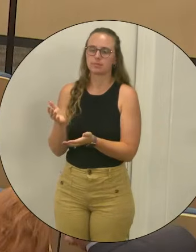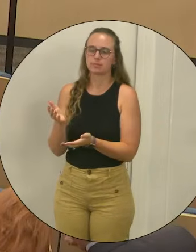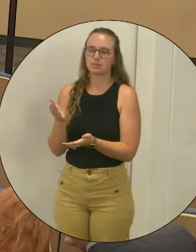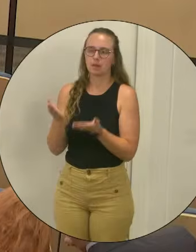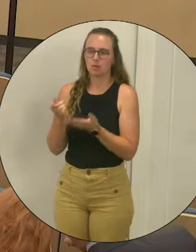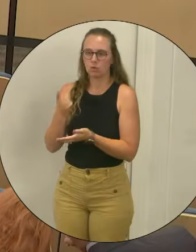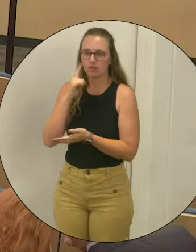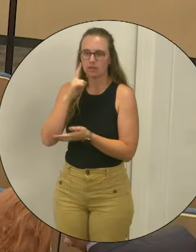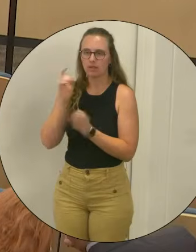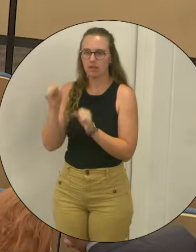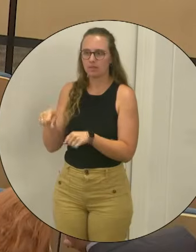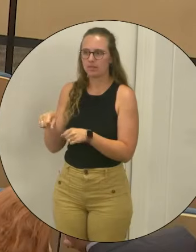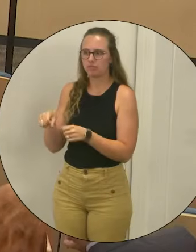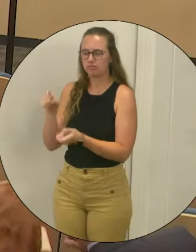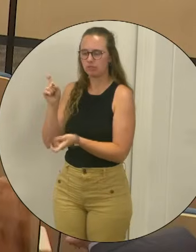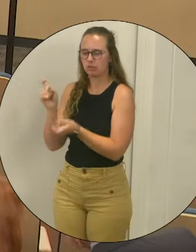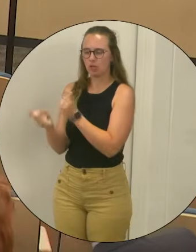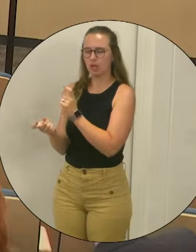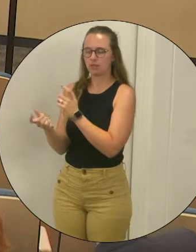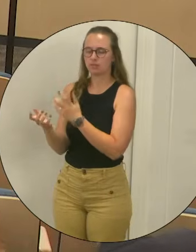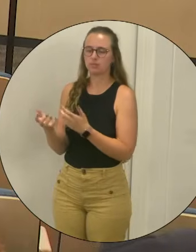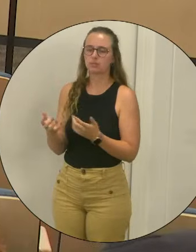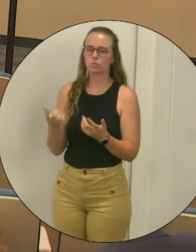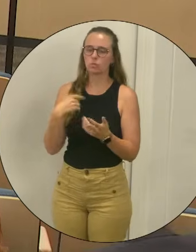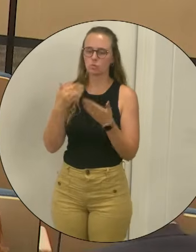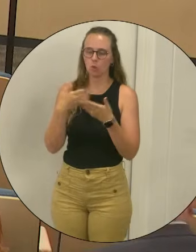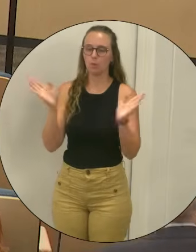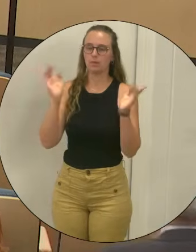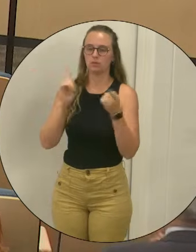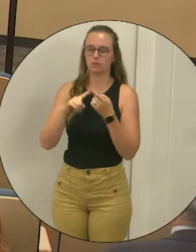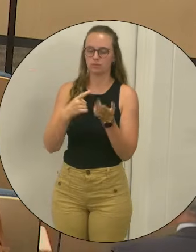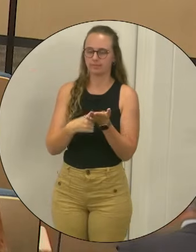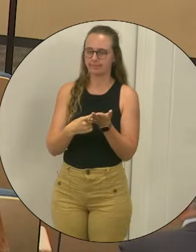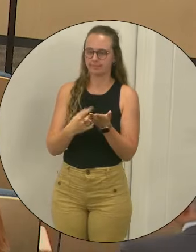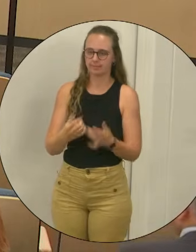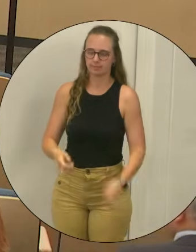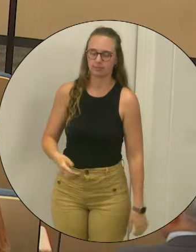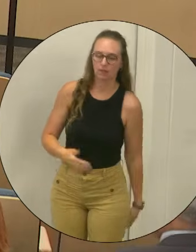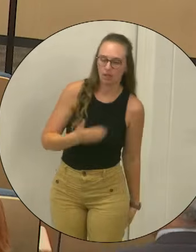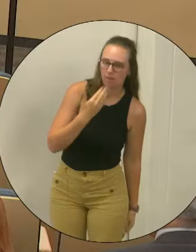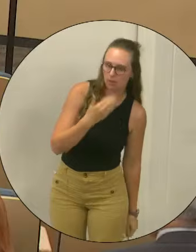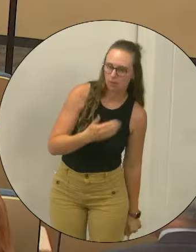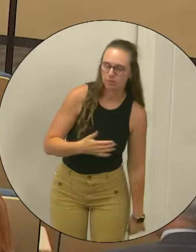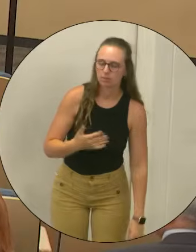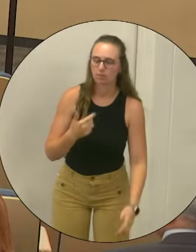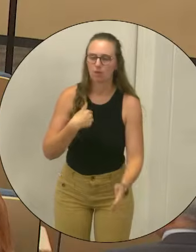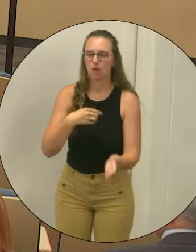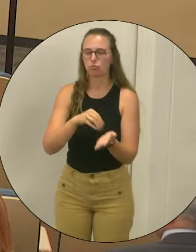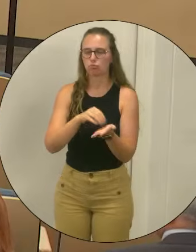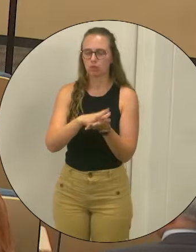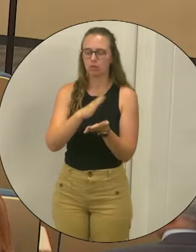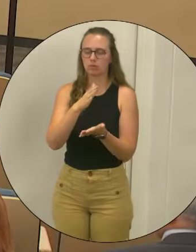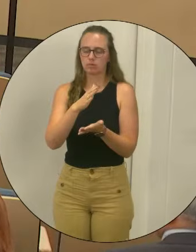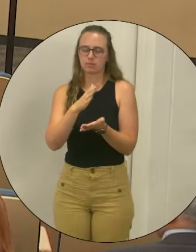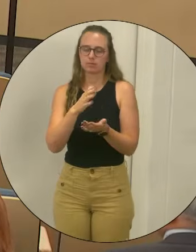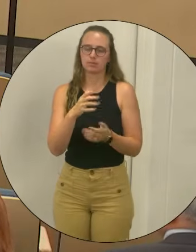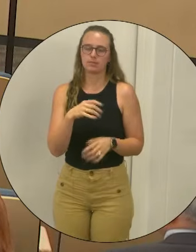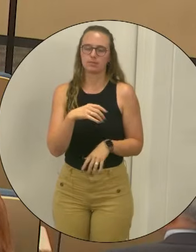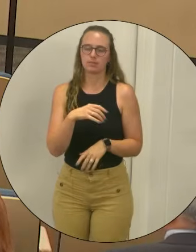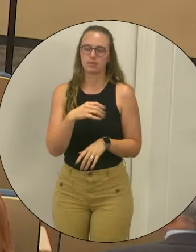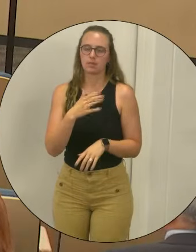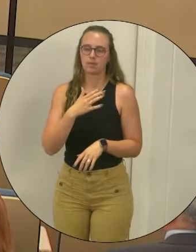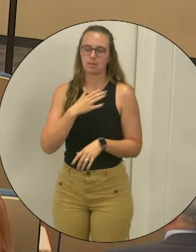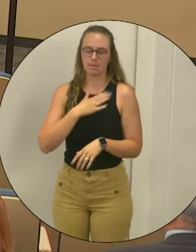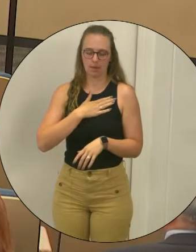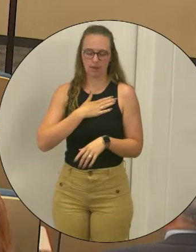you think that could be done differently, whatever. So we're just going to open it up. Trustee Dominguez. Thank you, Madam President. I wrote my